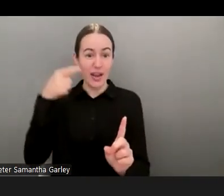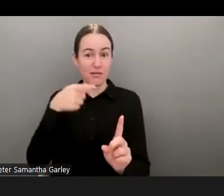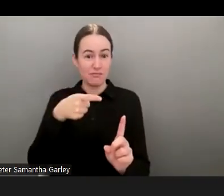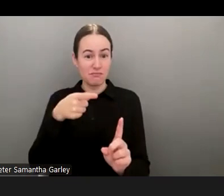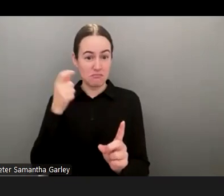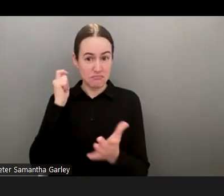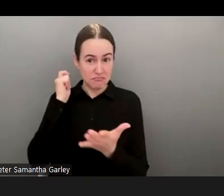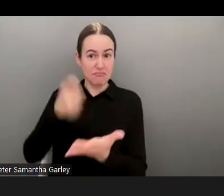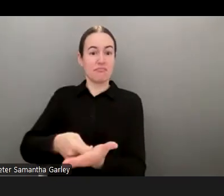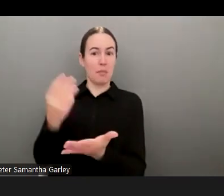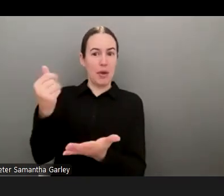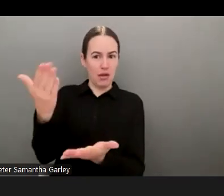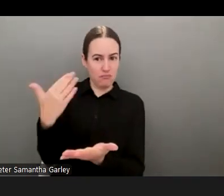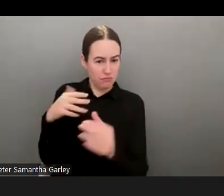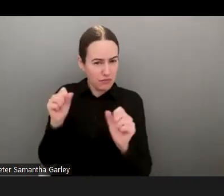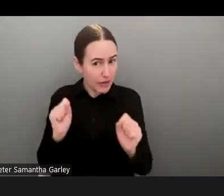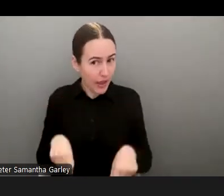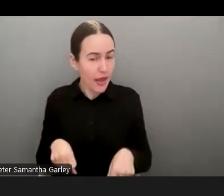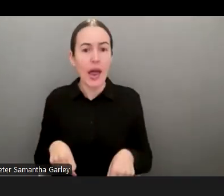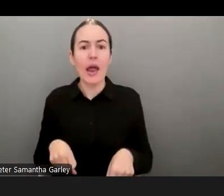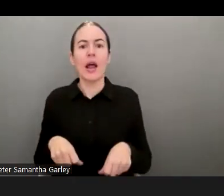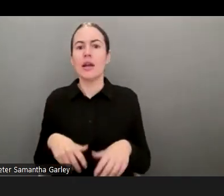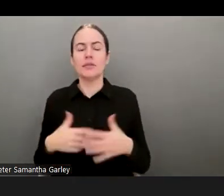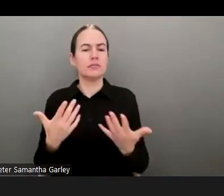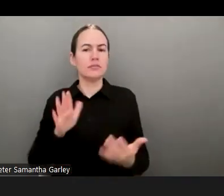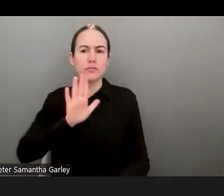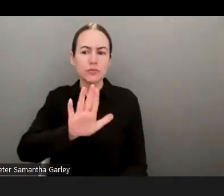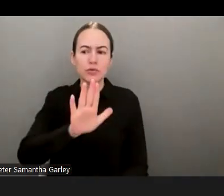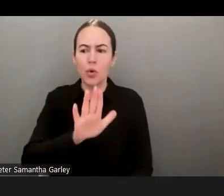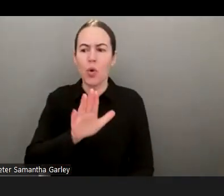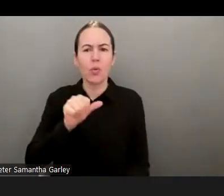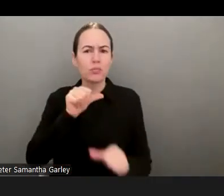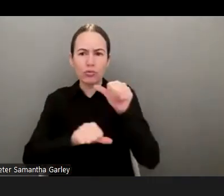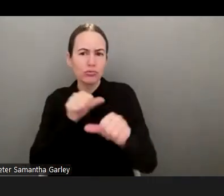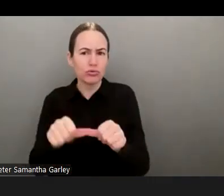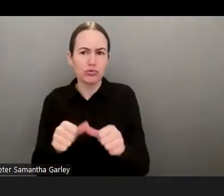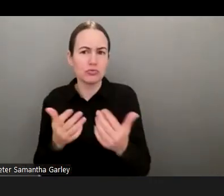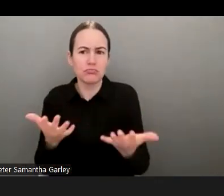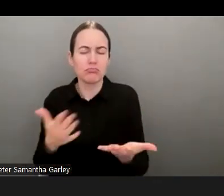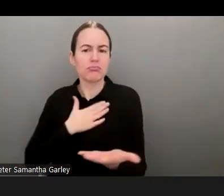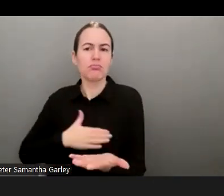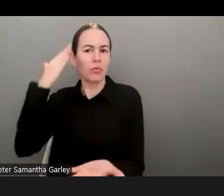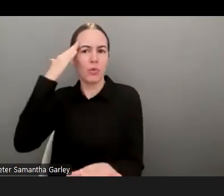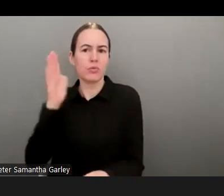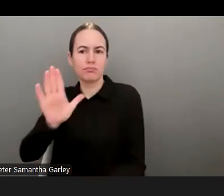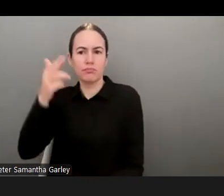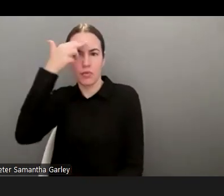your legislation? And do you have any ranges or any specific provisions around